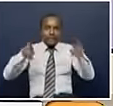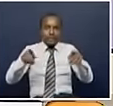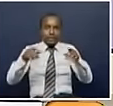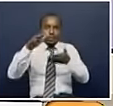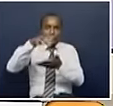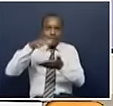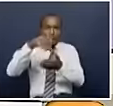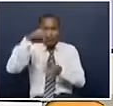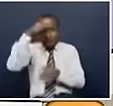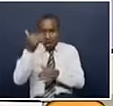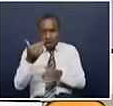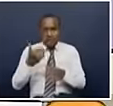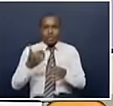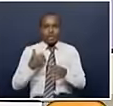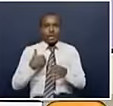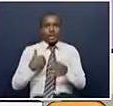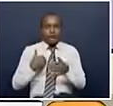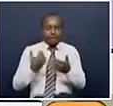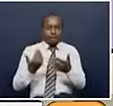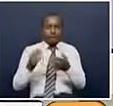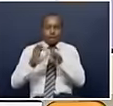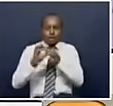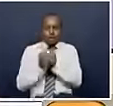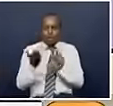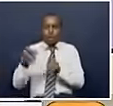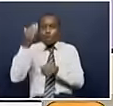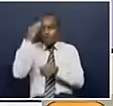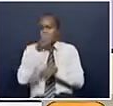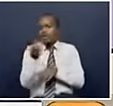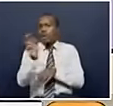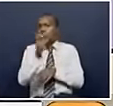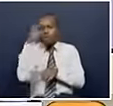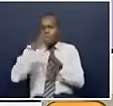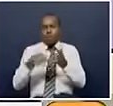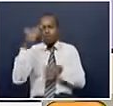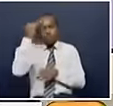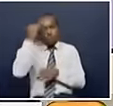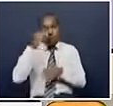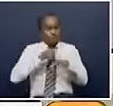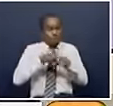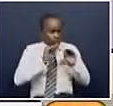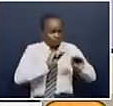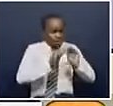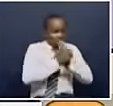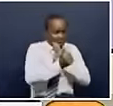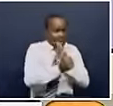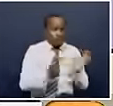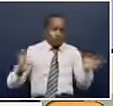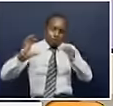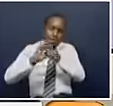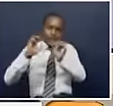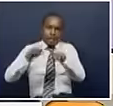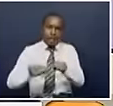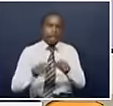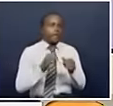relationship with Tuskies. We know what Tuskies is looking for. So as we train the skills, then we are able to make that connection. And